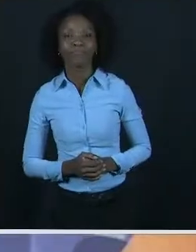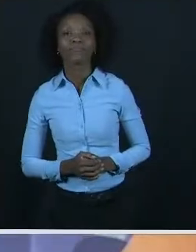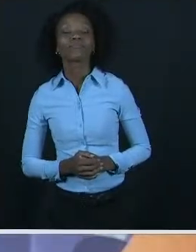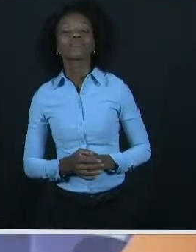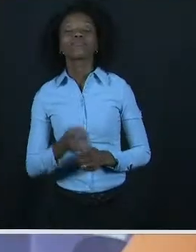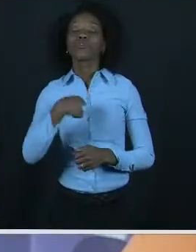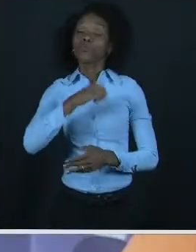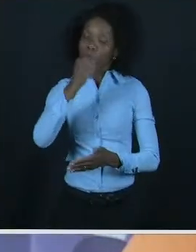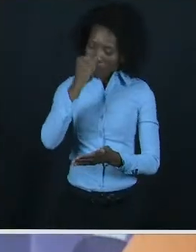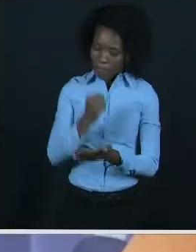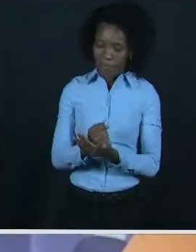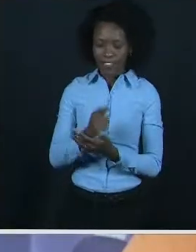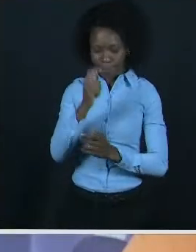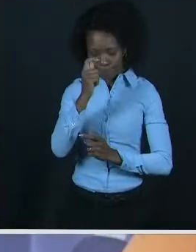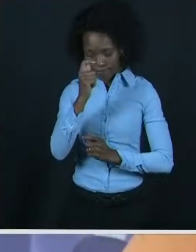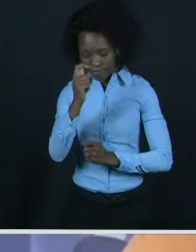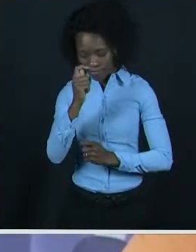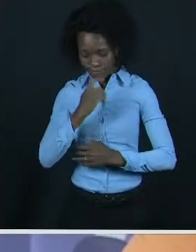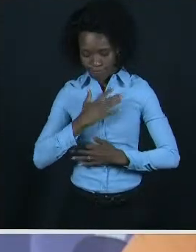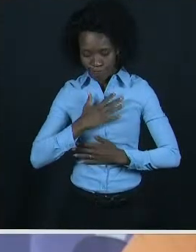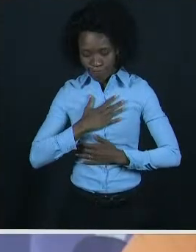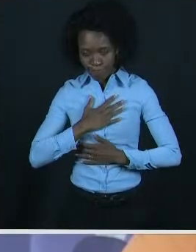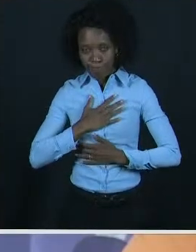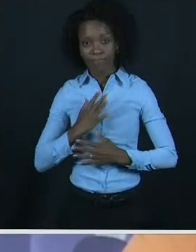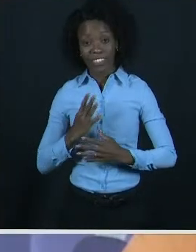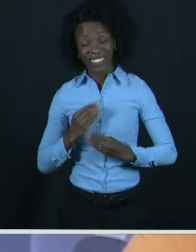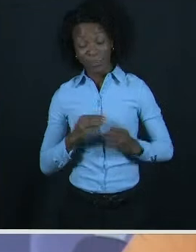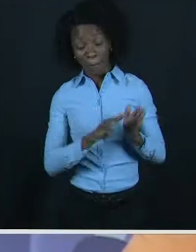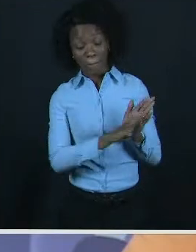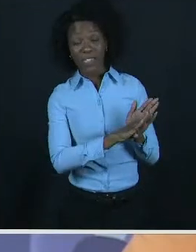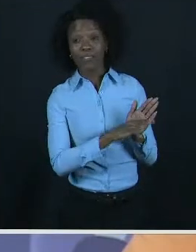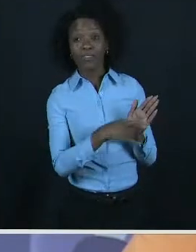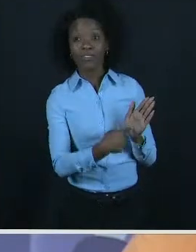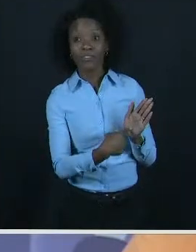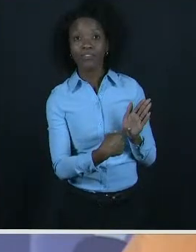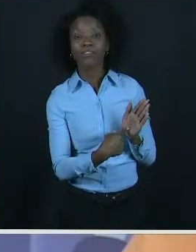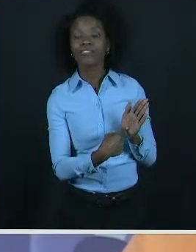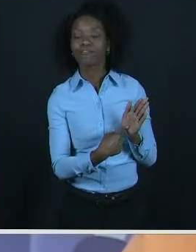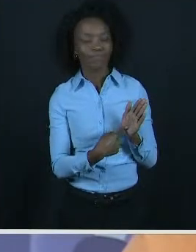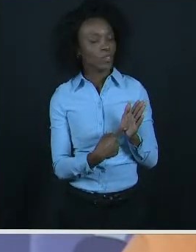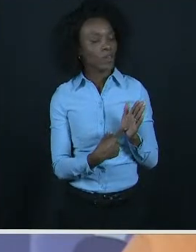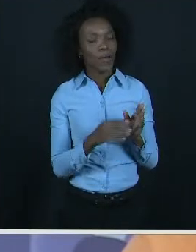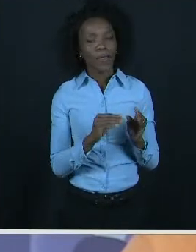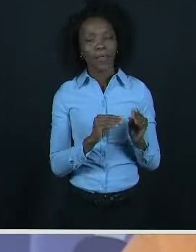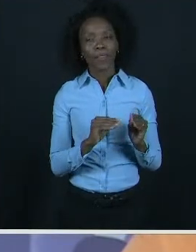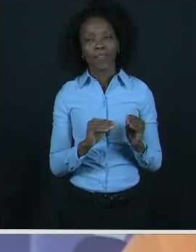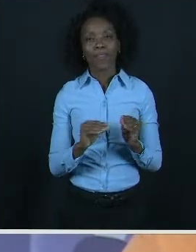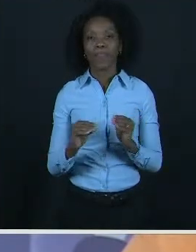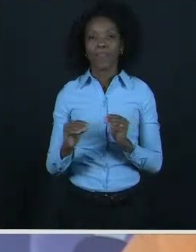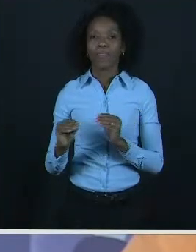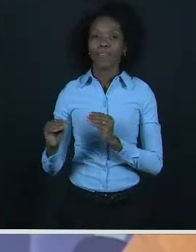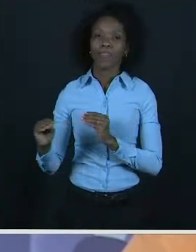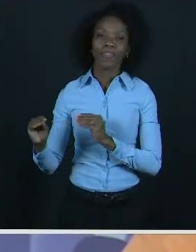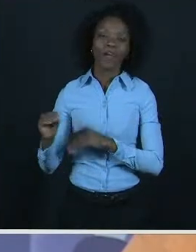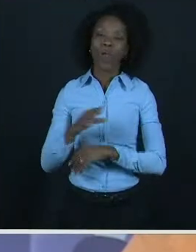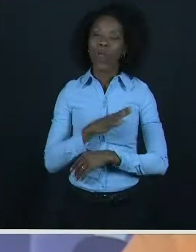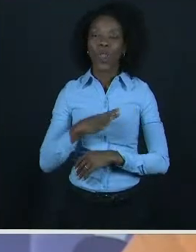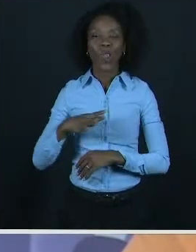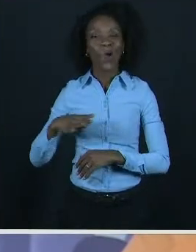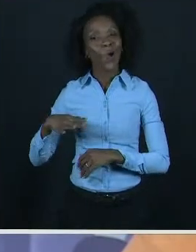We must acknowledge that, as I said, this bill has taken far too long. And I say that with